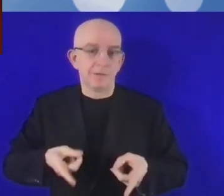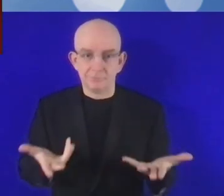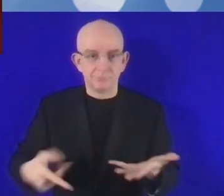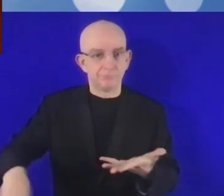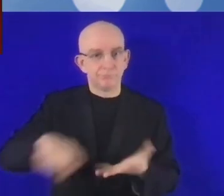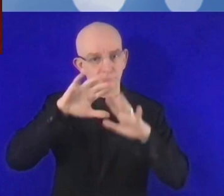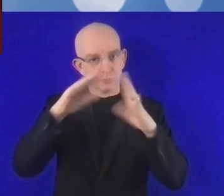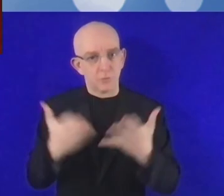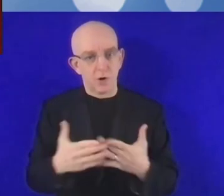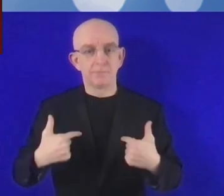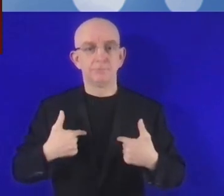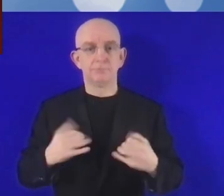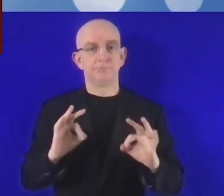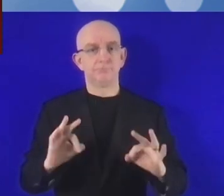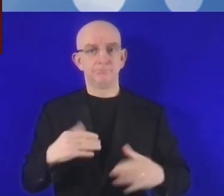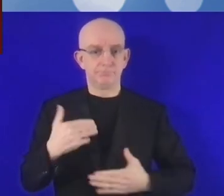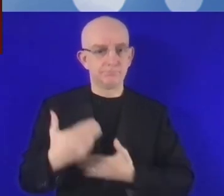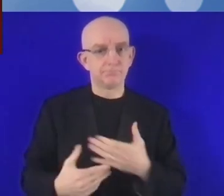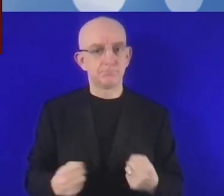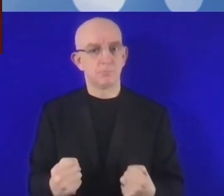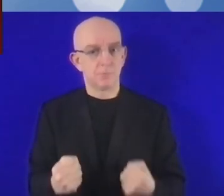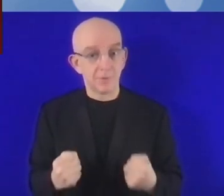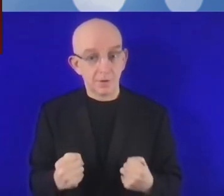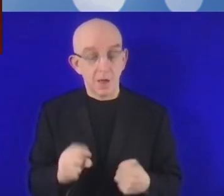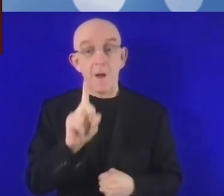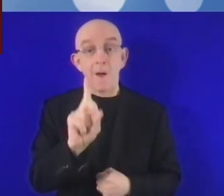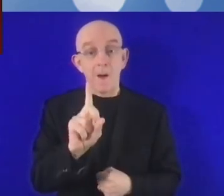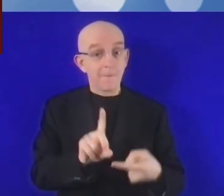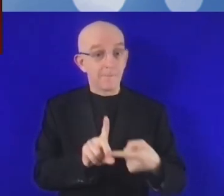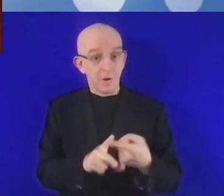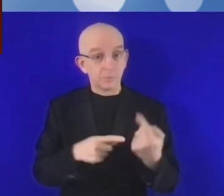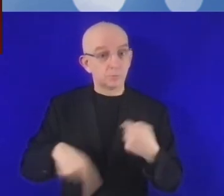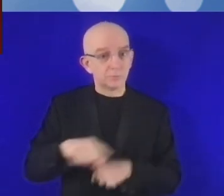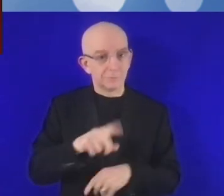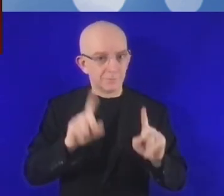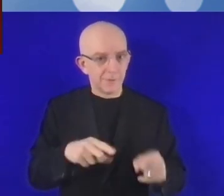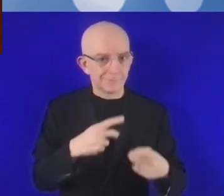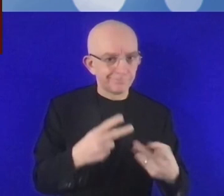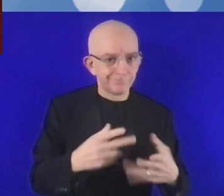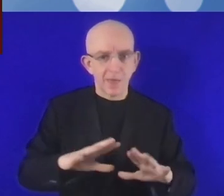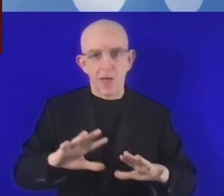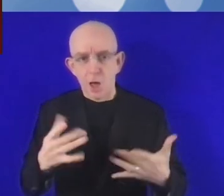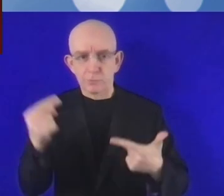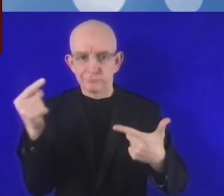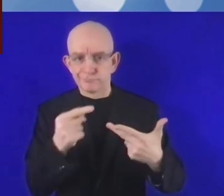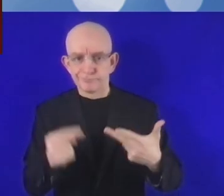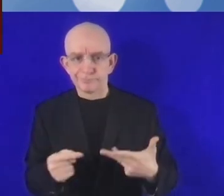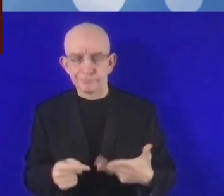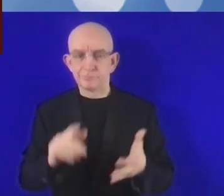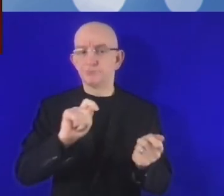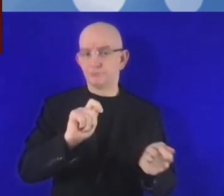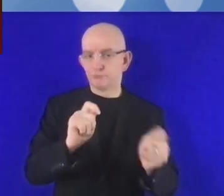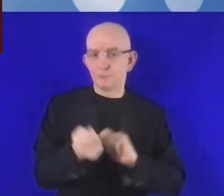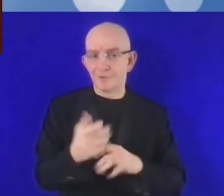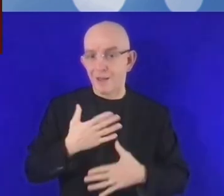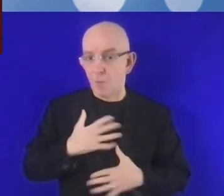does digitalization change our lives? How can we fully benefit from it globally?